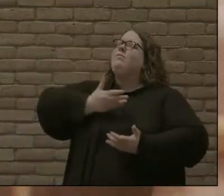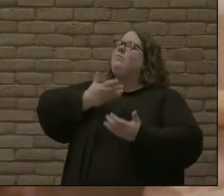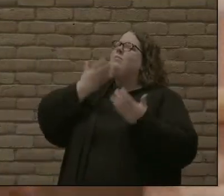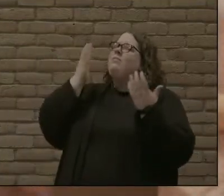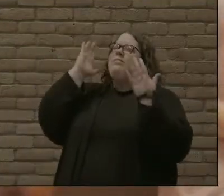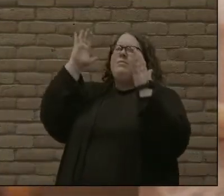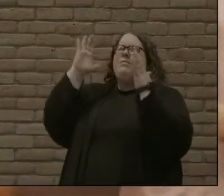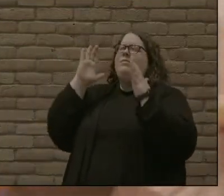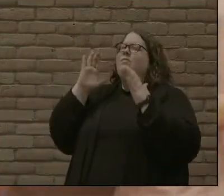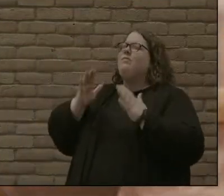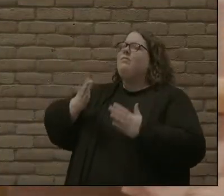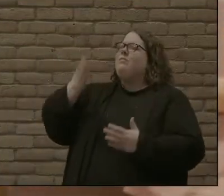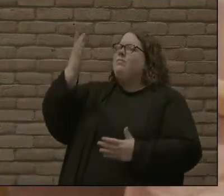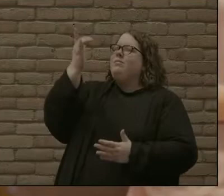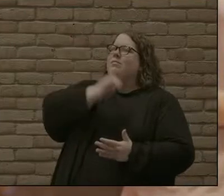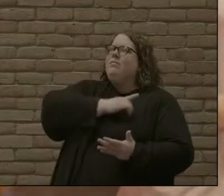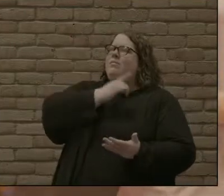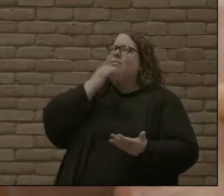Great are you,